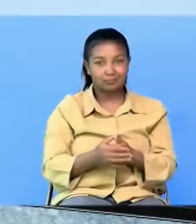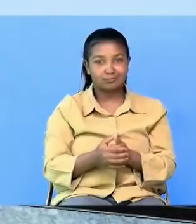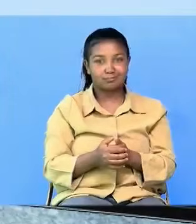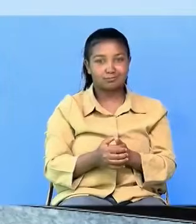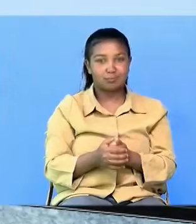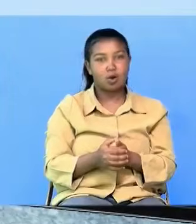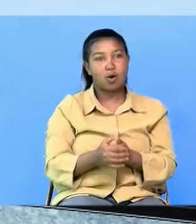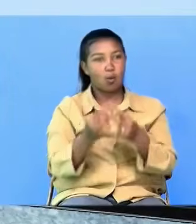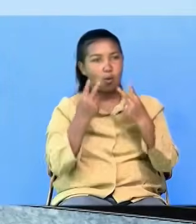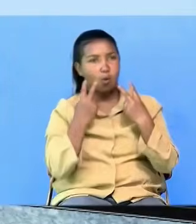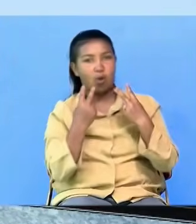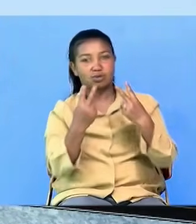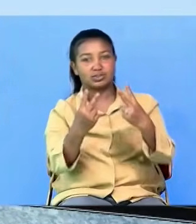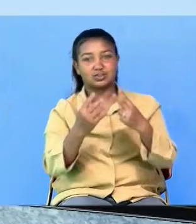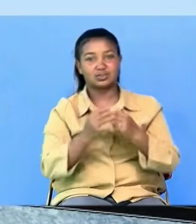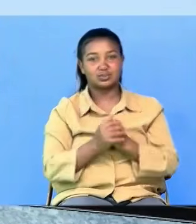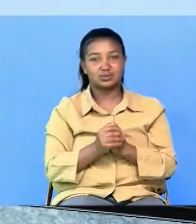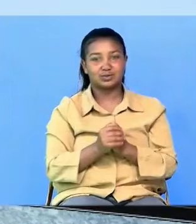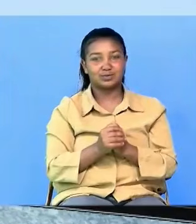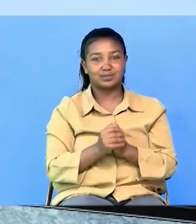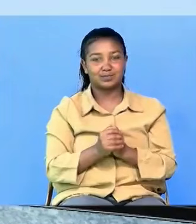wash,